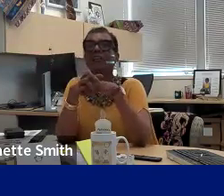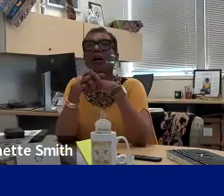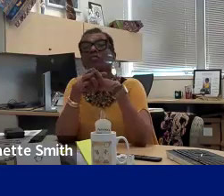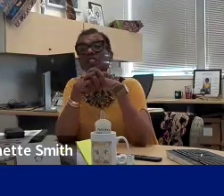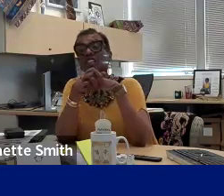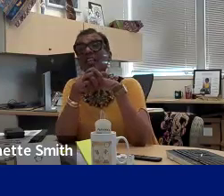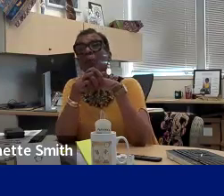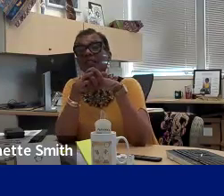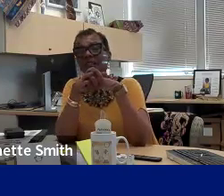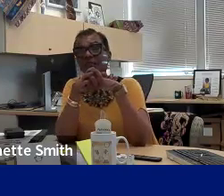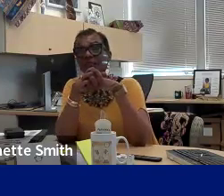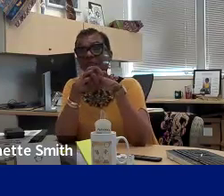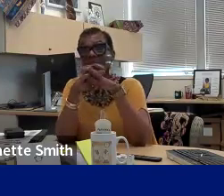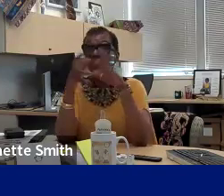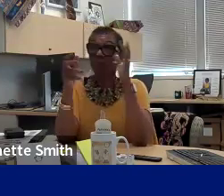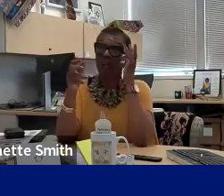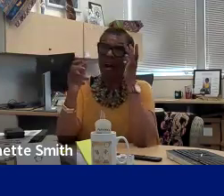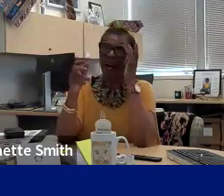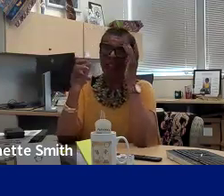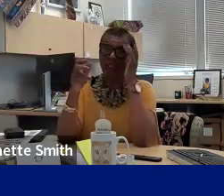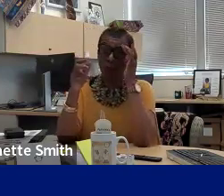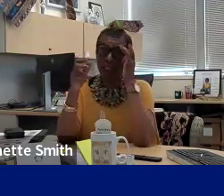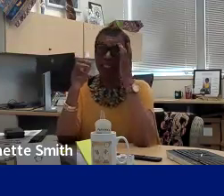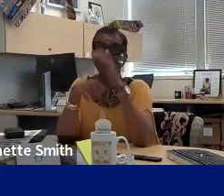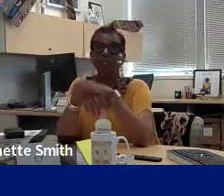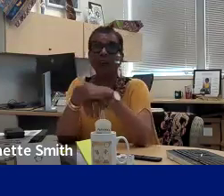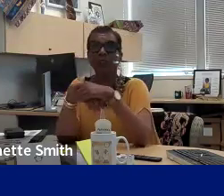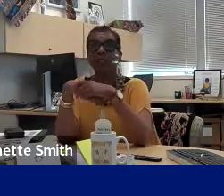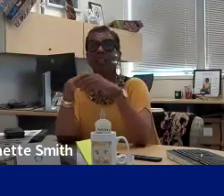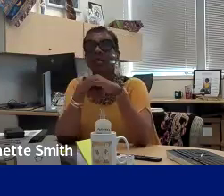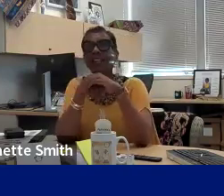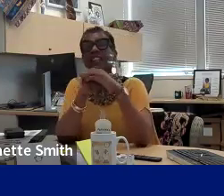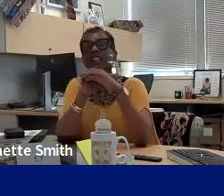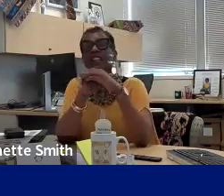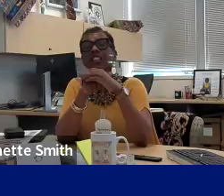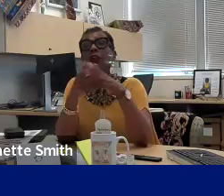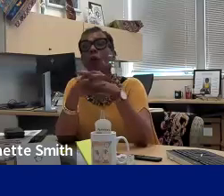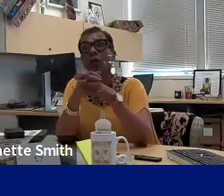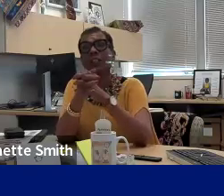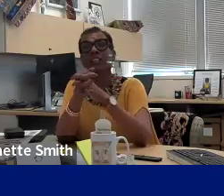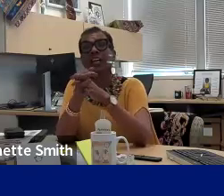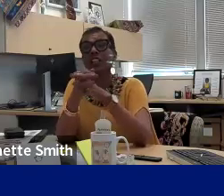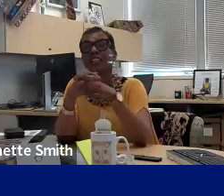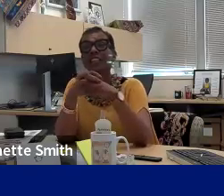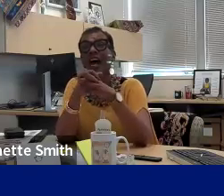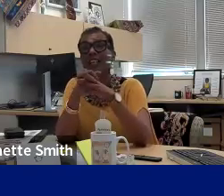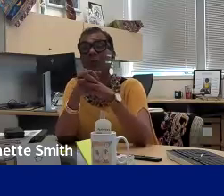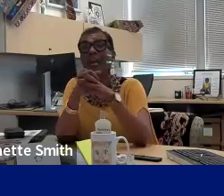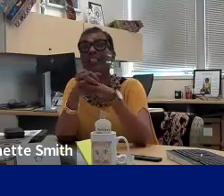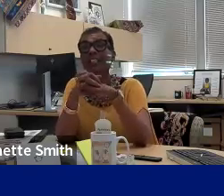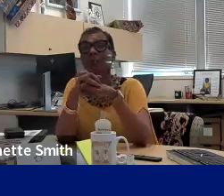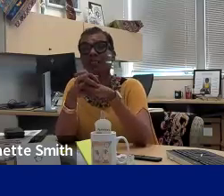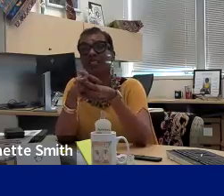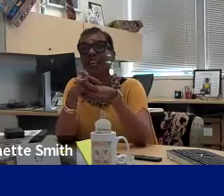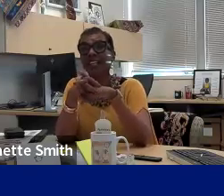has a level of sustainability. I feel many times, Carolyn, like this is a brand new organization, and it's not.